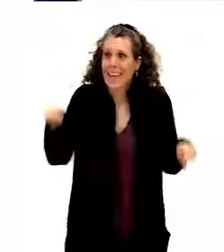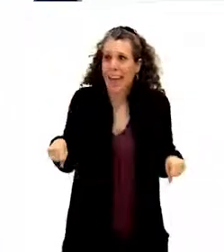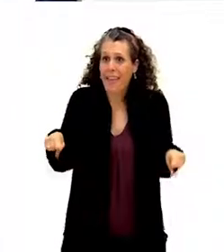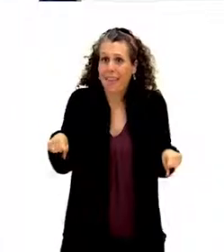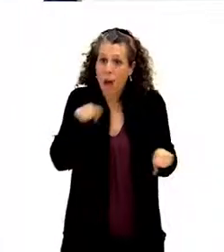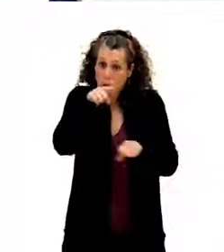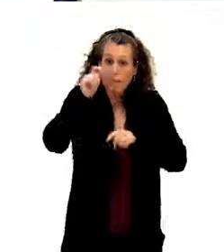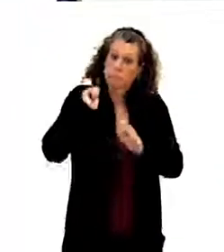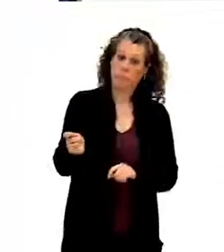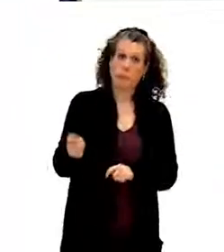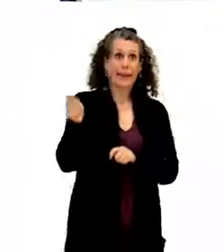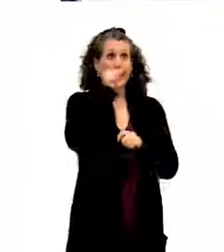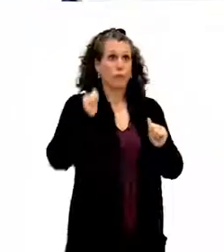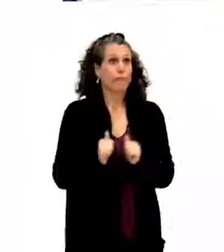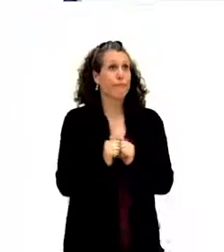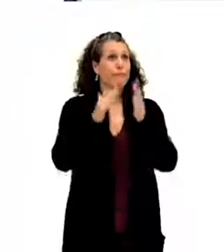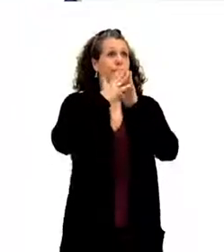ago.